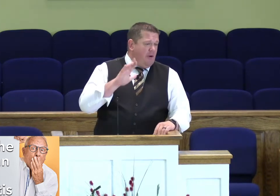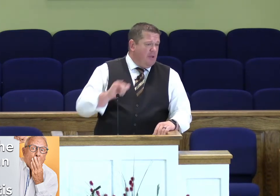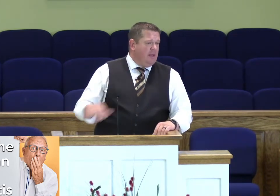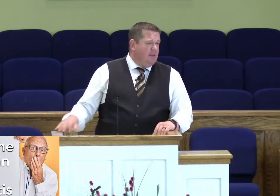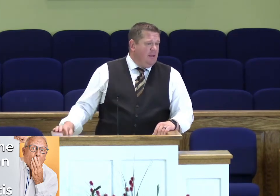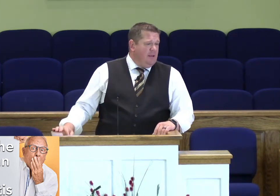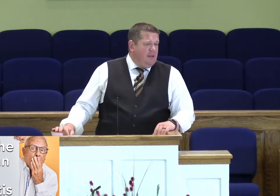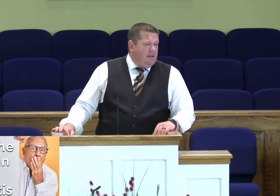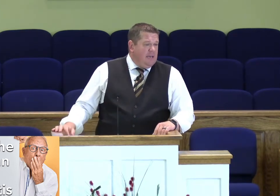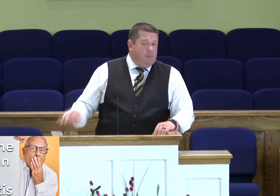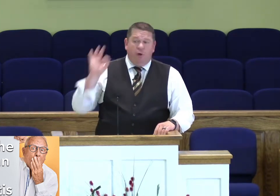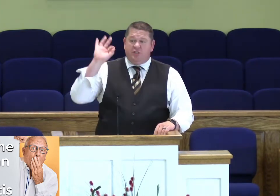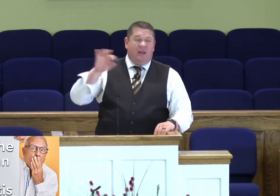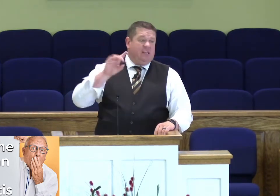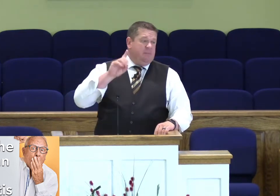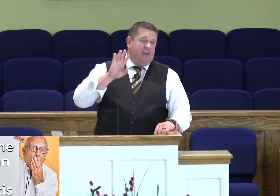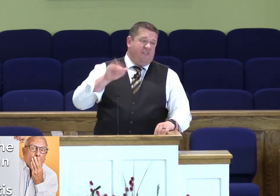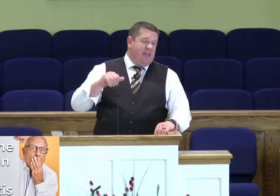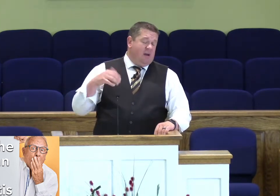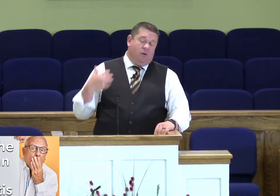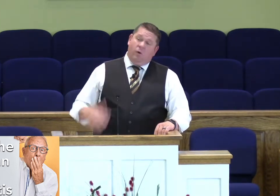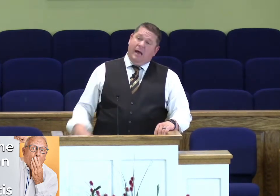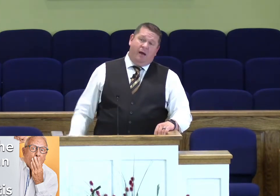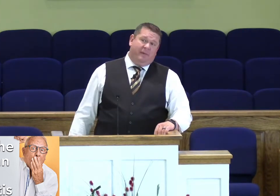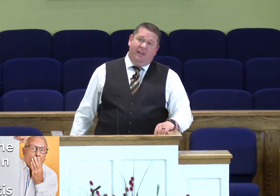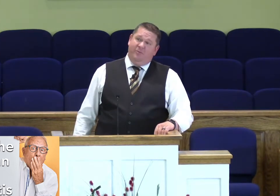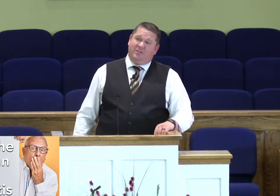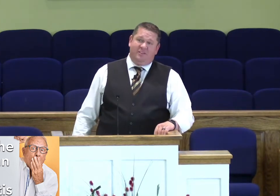Be Mary. And he preached that at DBFA,